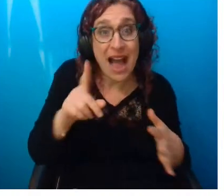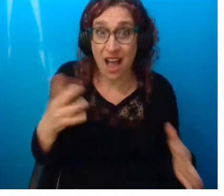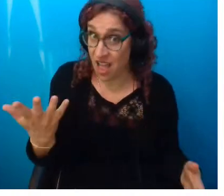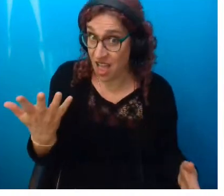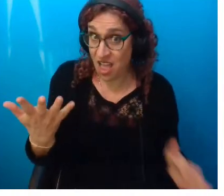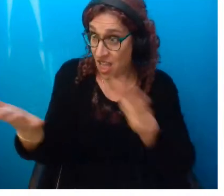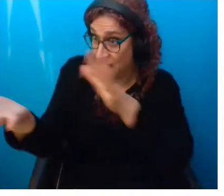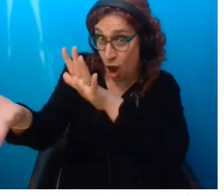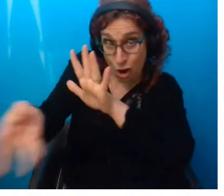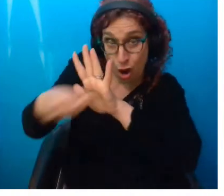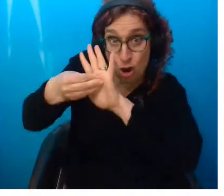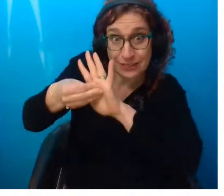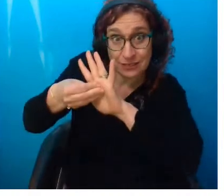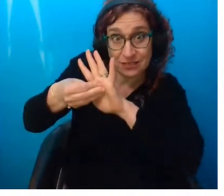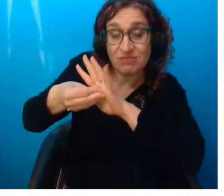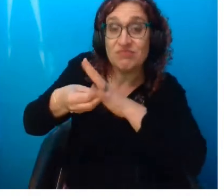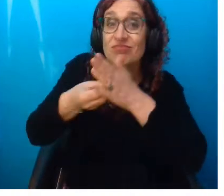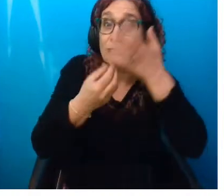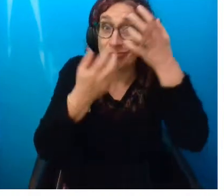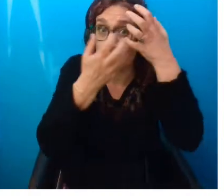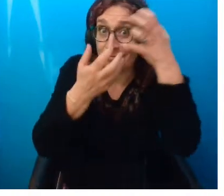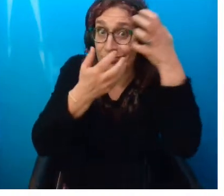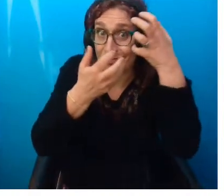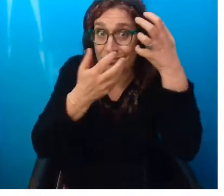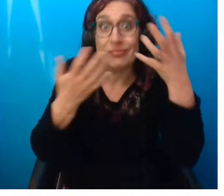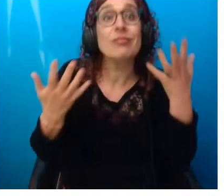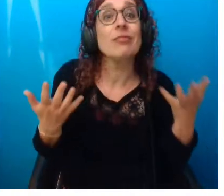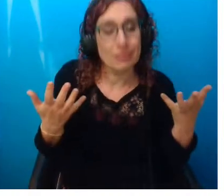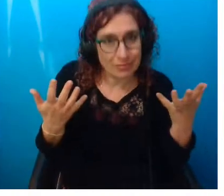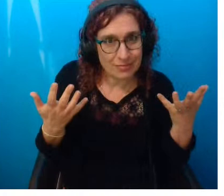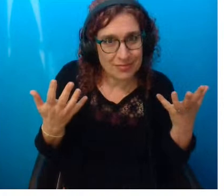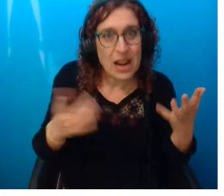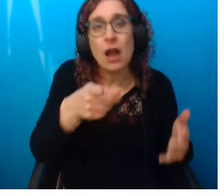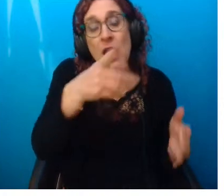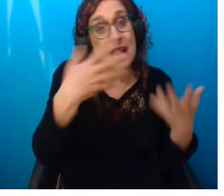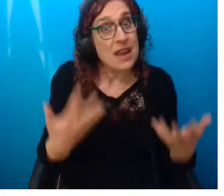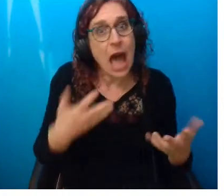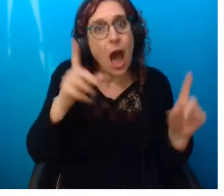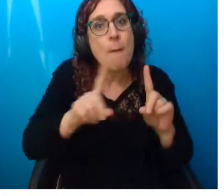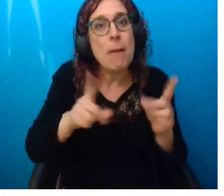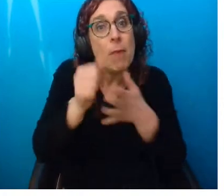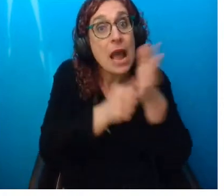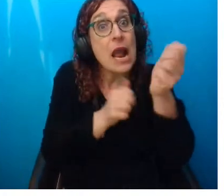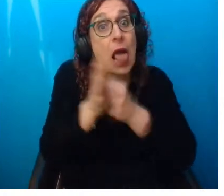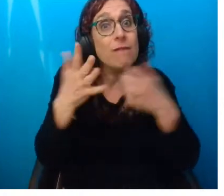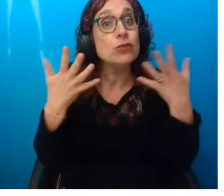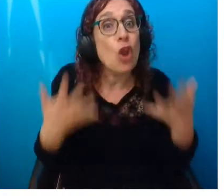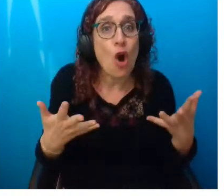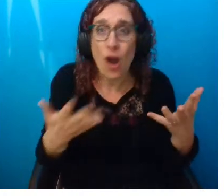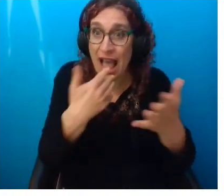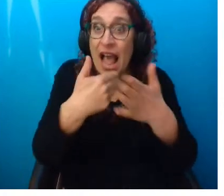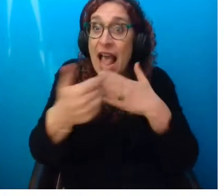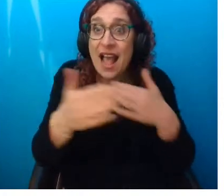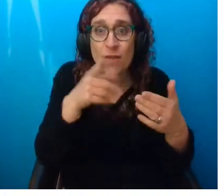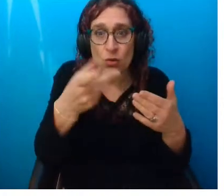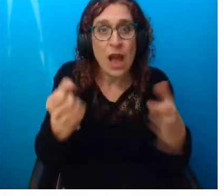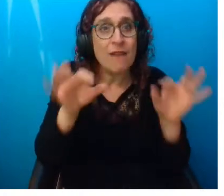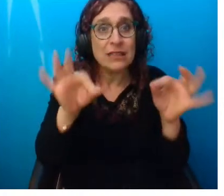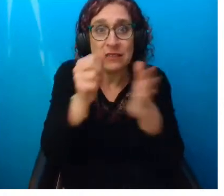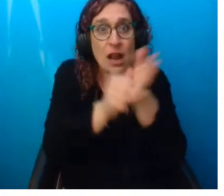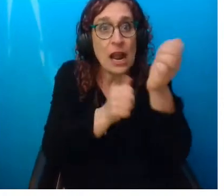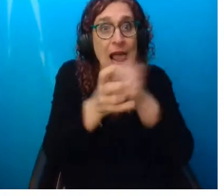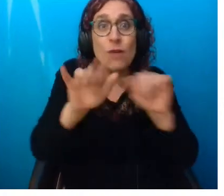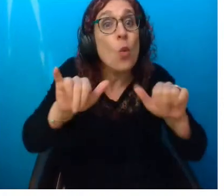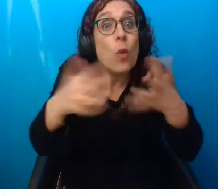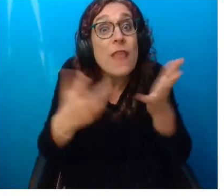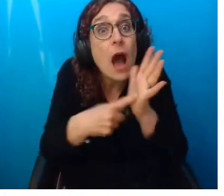lots of us are wearing gloves a lot more. And there are lots of things, even if you're wearing a nitrile glove without latex in it,